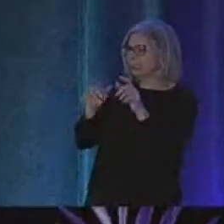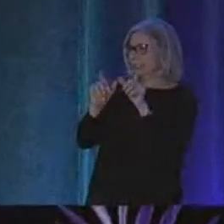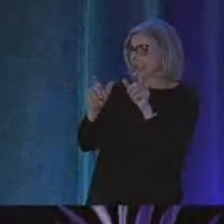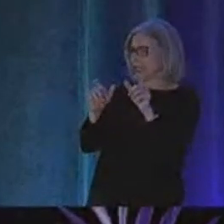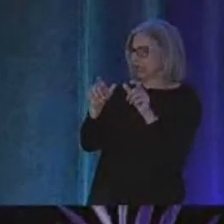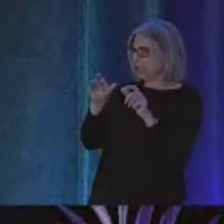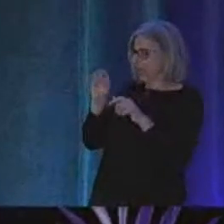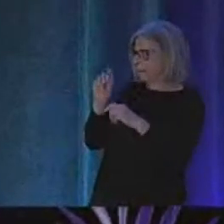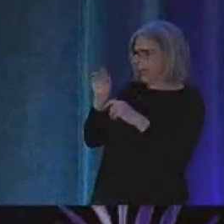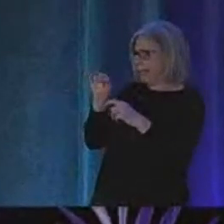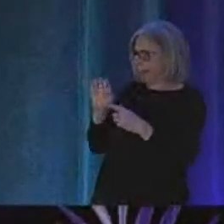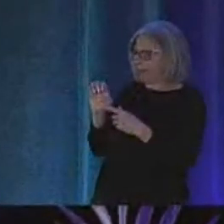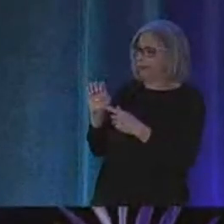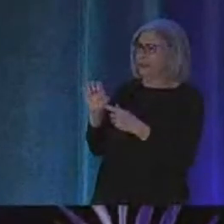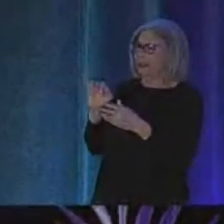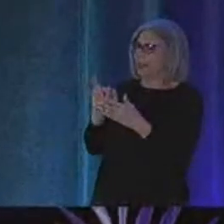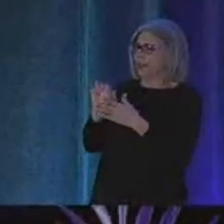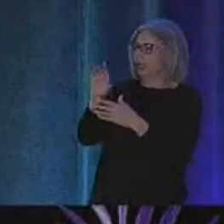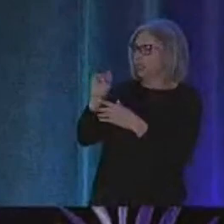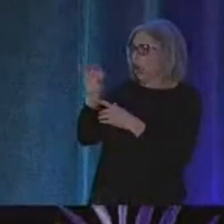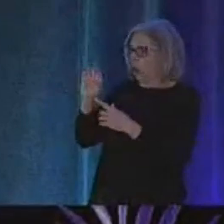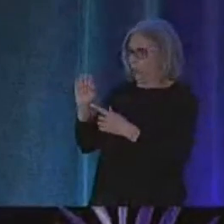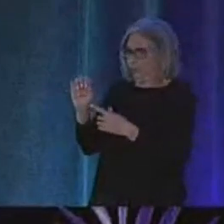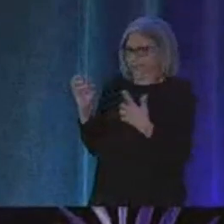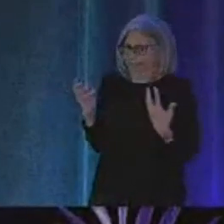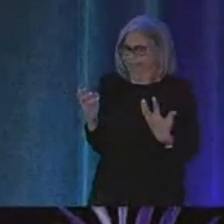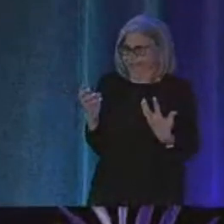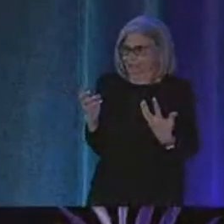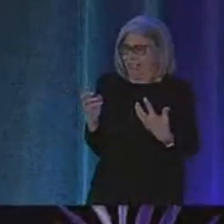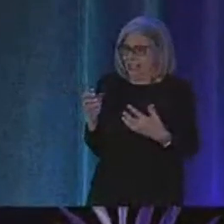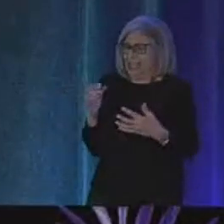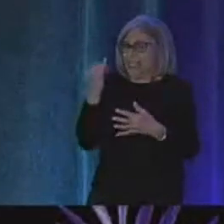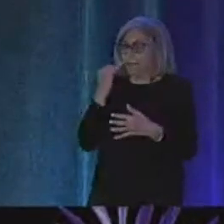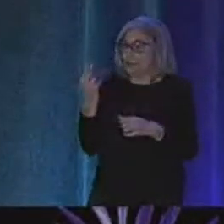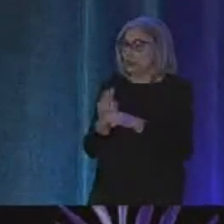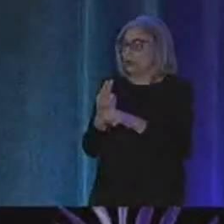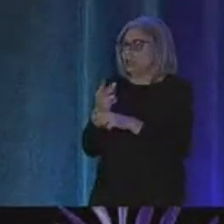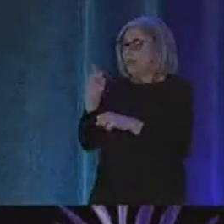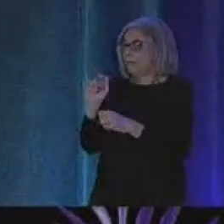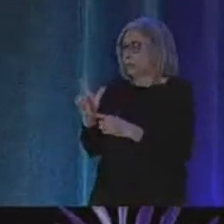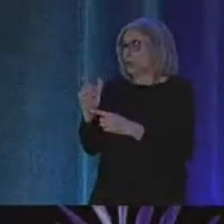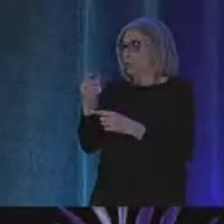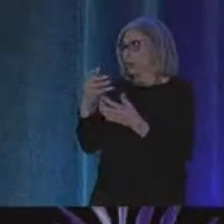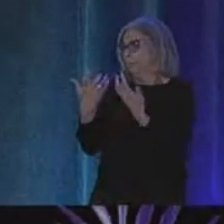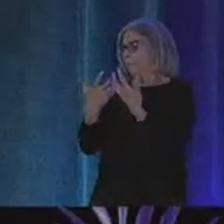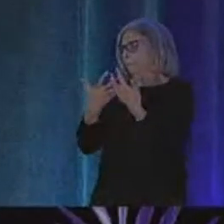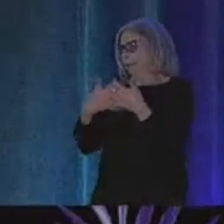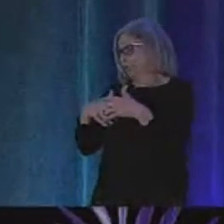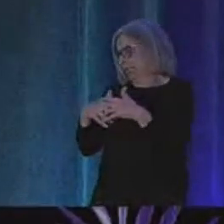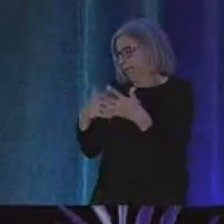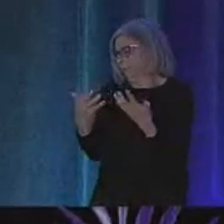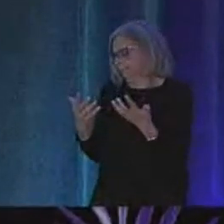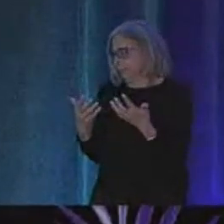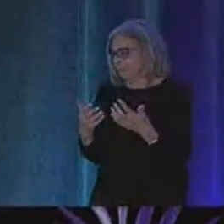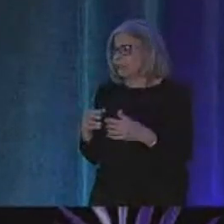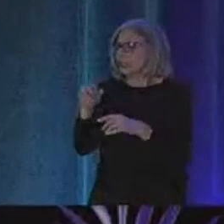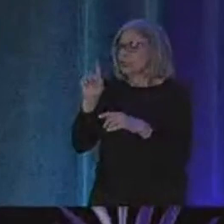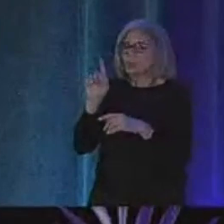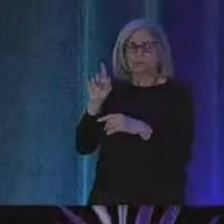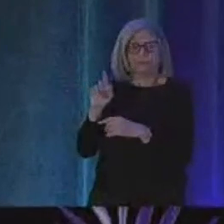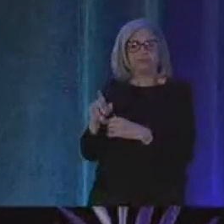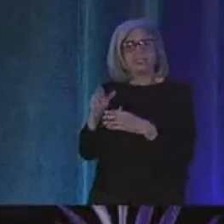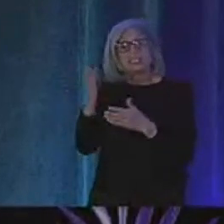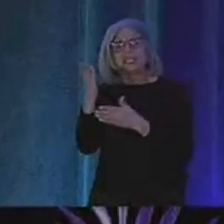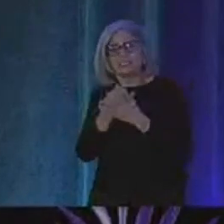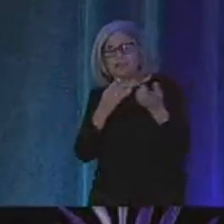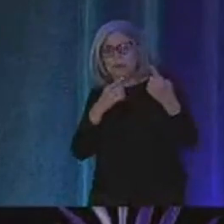iOS code because you need Xcode. So unless you're using a virtual machine or some service, then you need Android Studio." Some of these